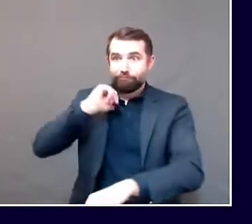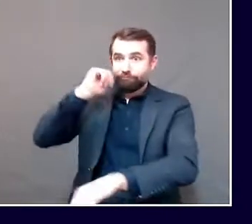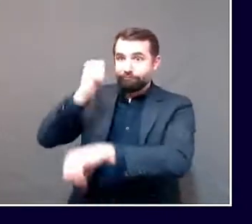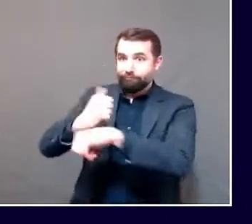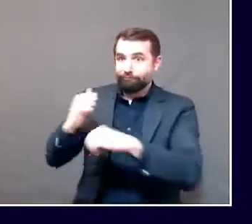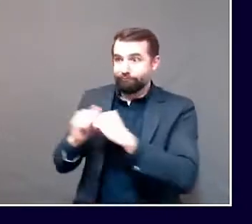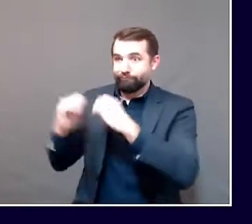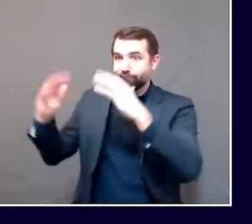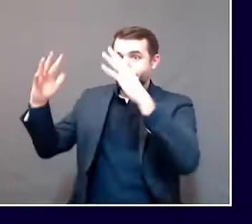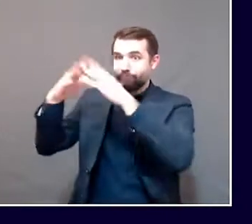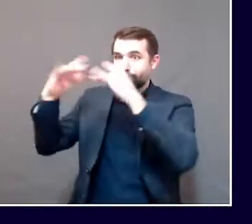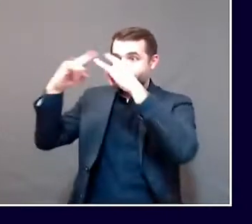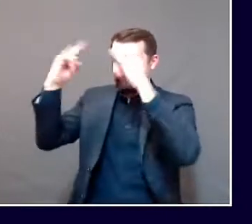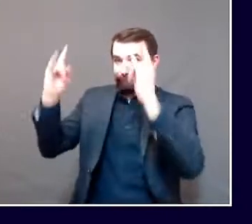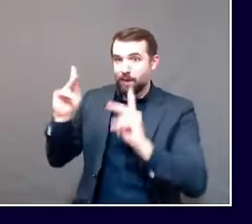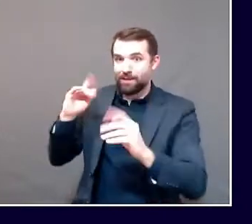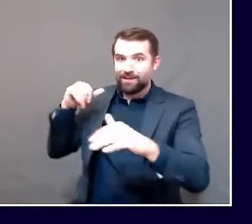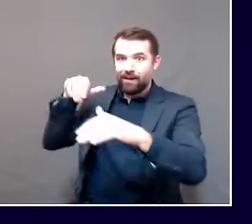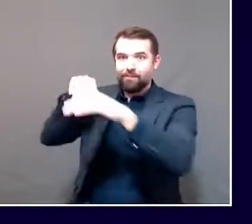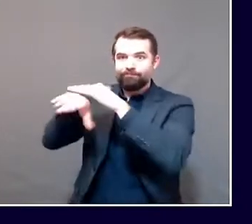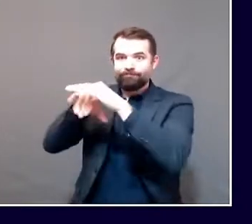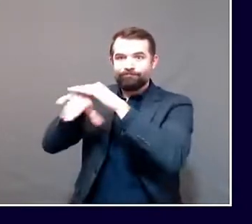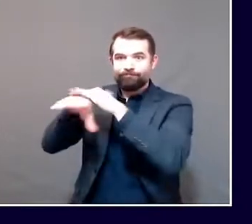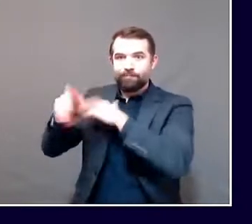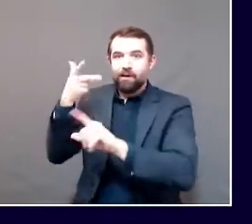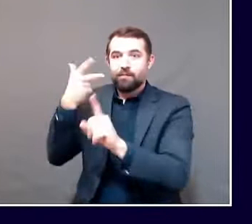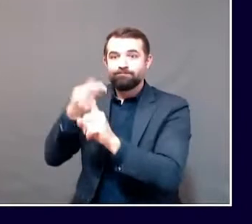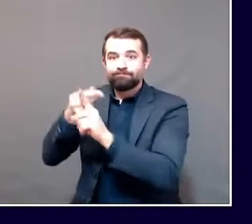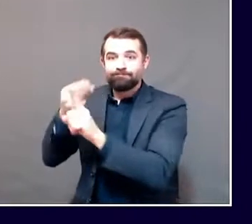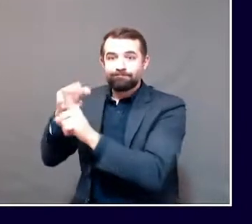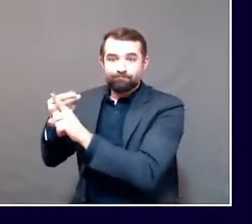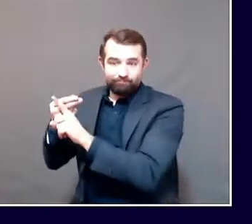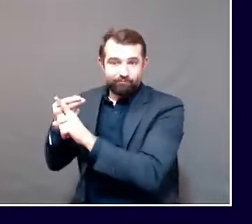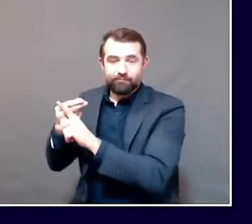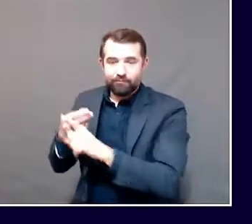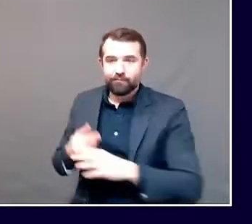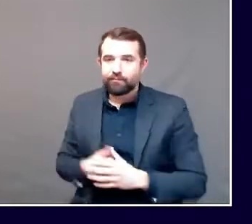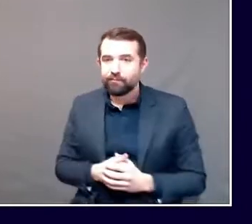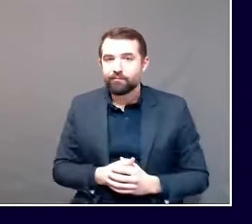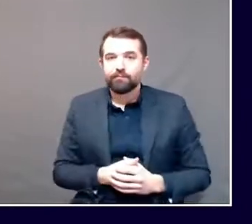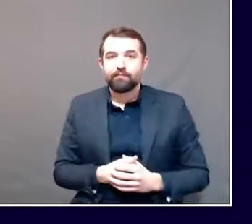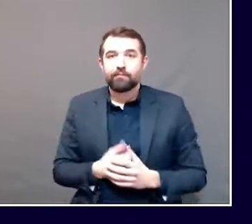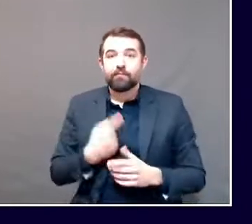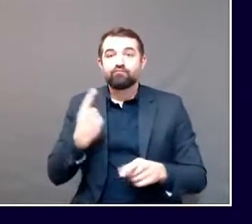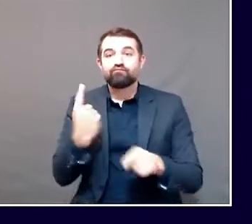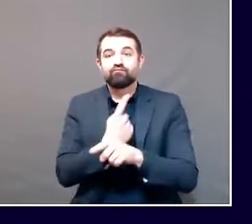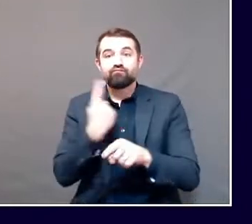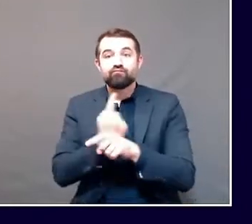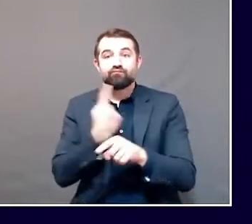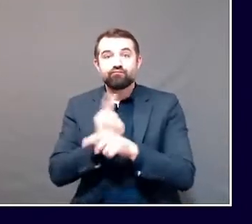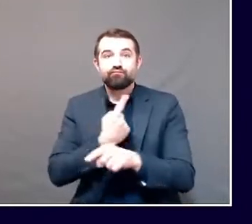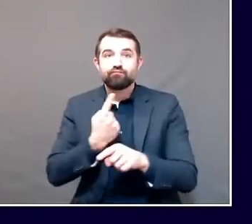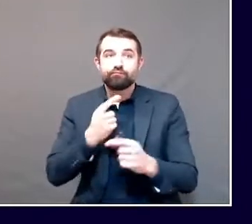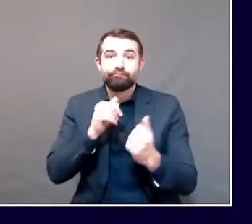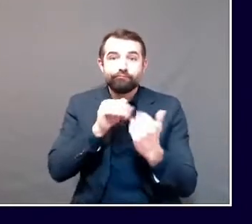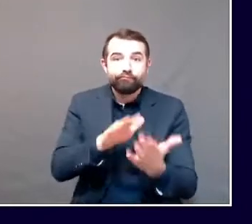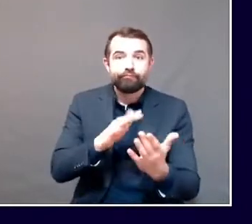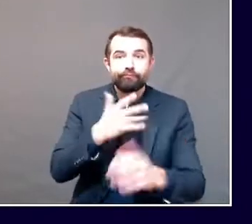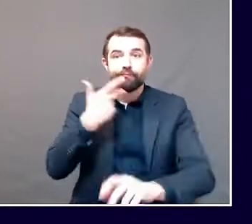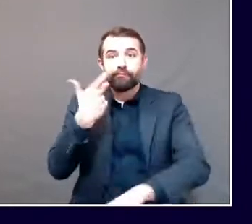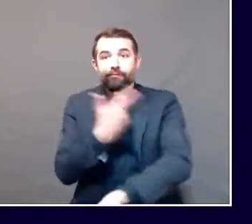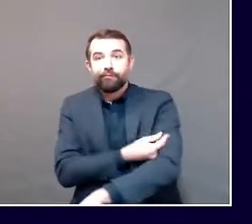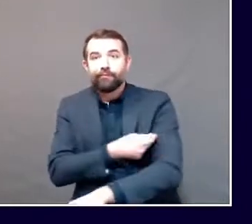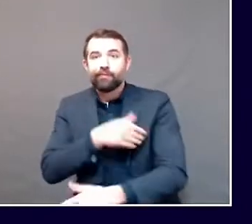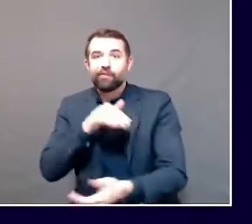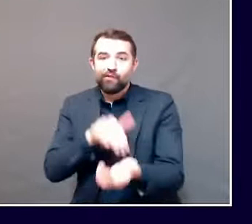on traditional methods of vaccination, although those are very effective, they will take longer. So the other